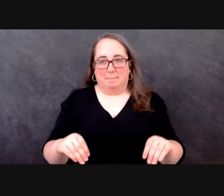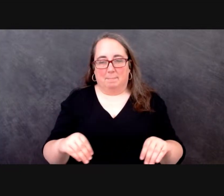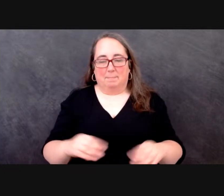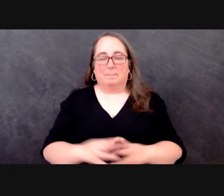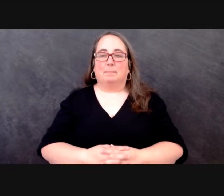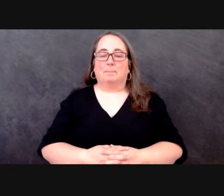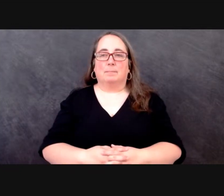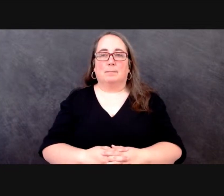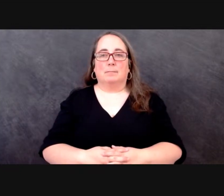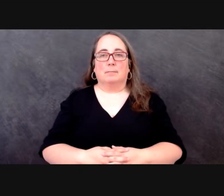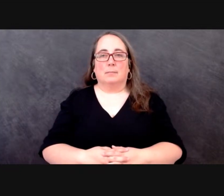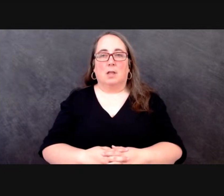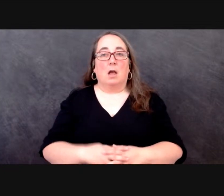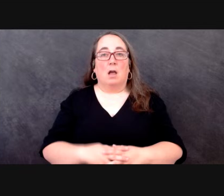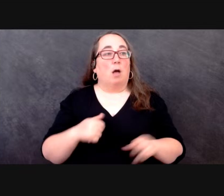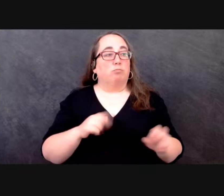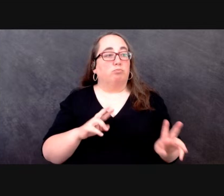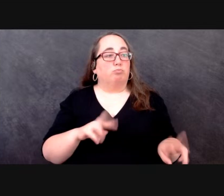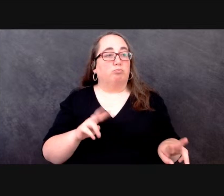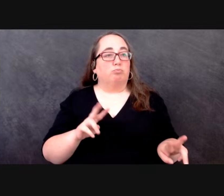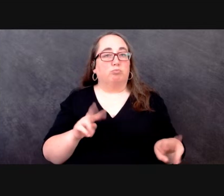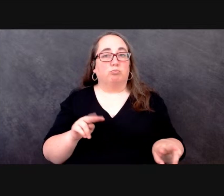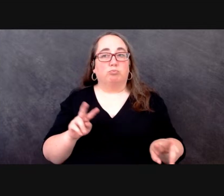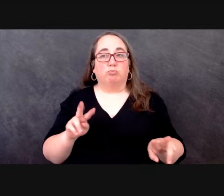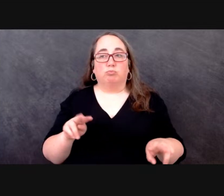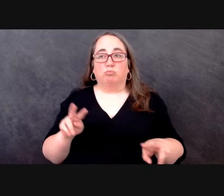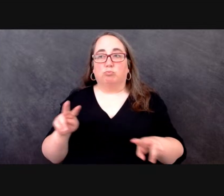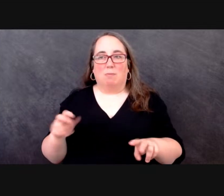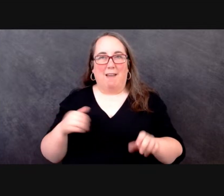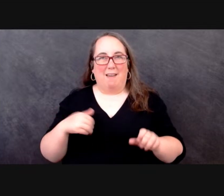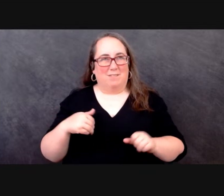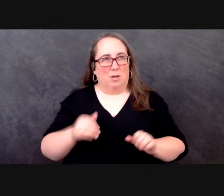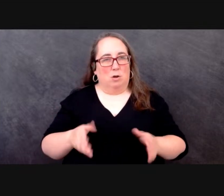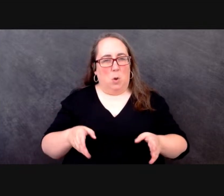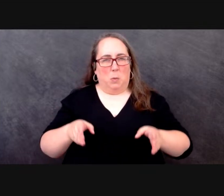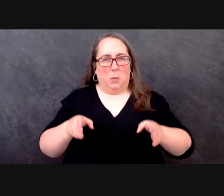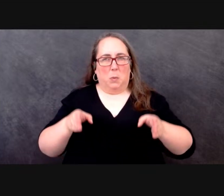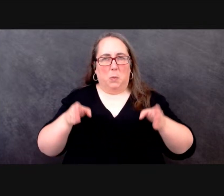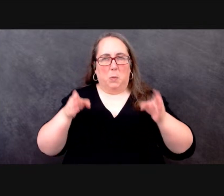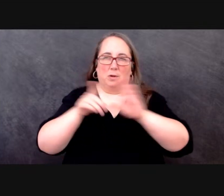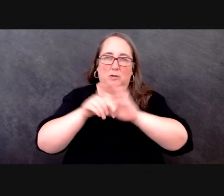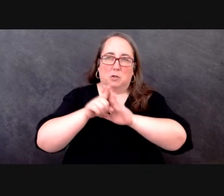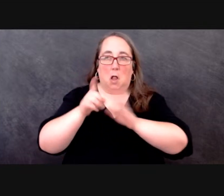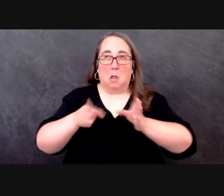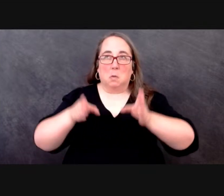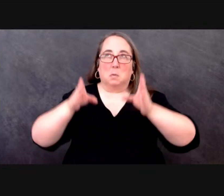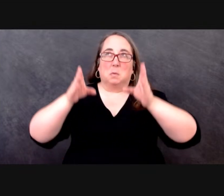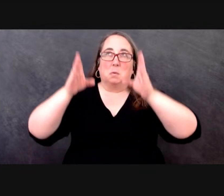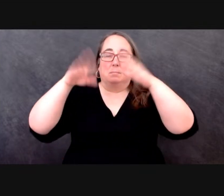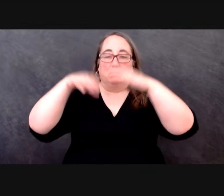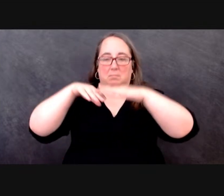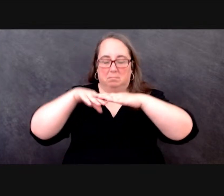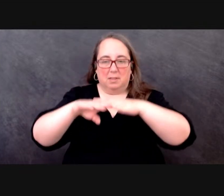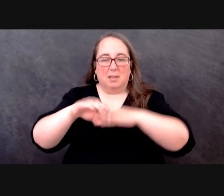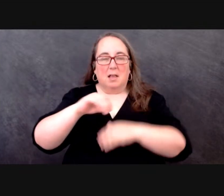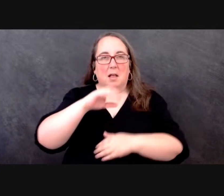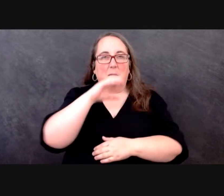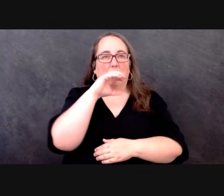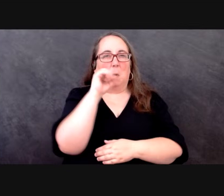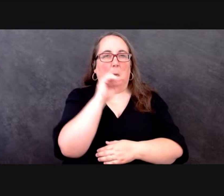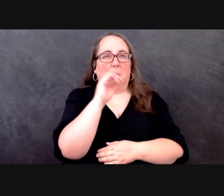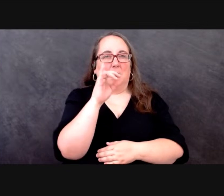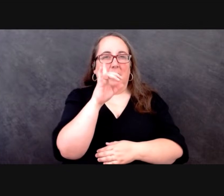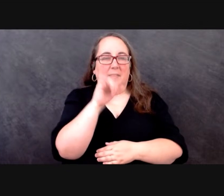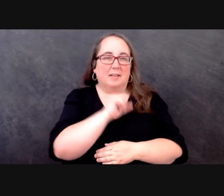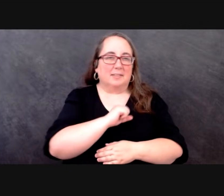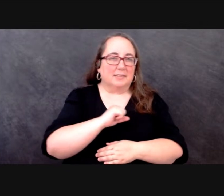you wander through the rooms dominated by the tall entrance hall and the reconstructed old Senate and House chambers, you will